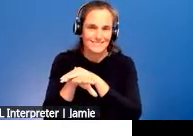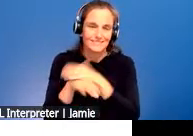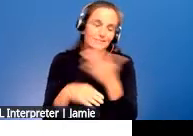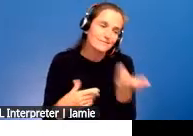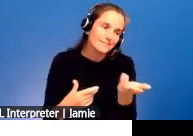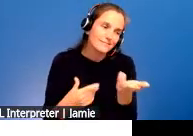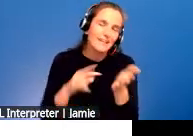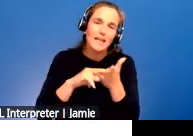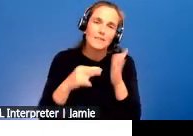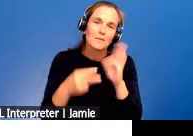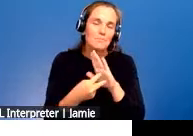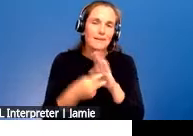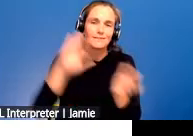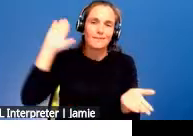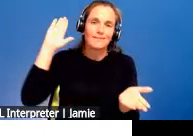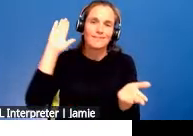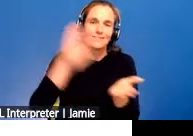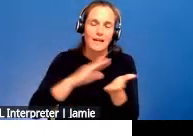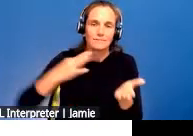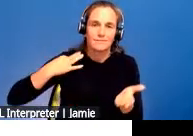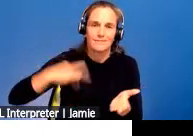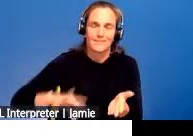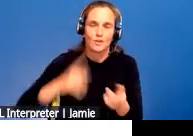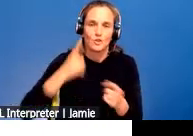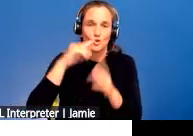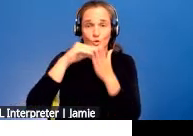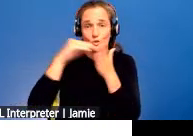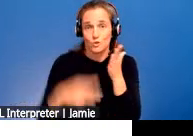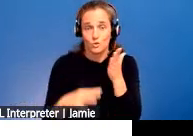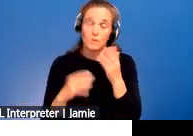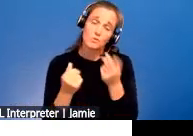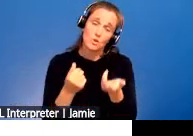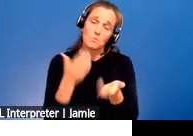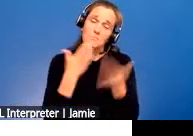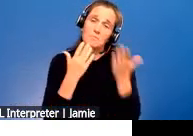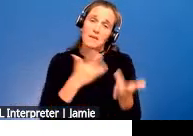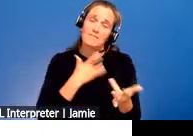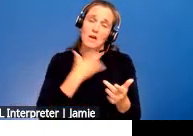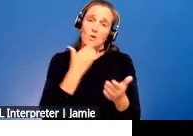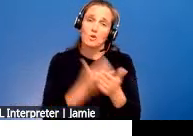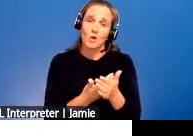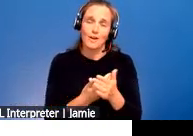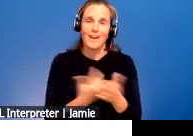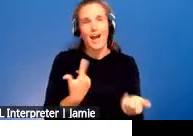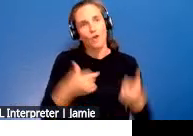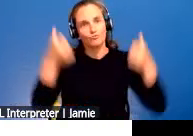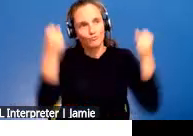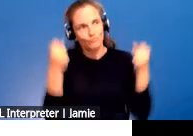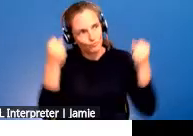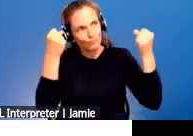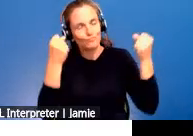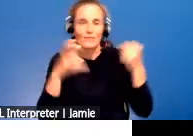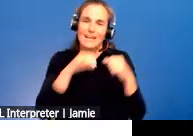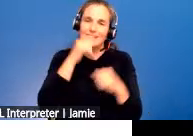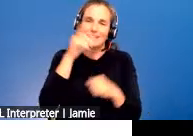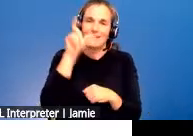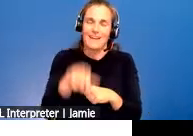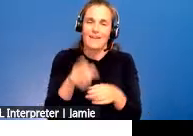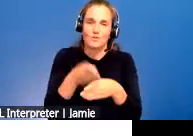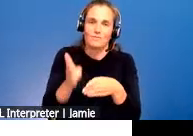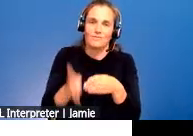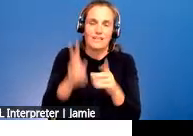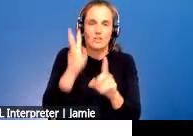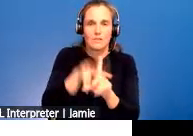to the student in terms of, so, on the surface, maybe it felt good to the student to not have to do that assignment, but in the long